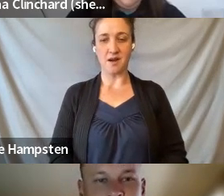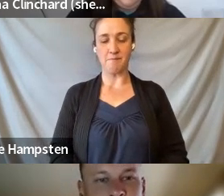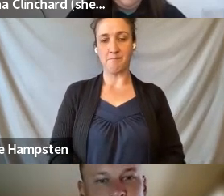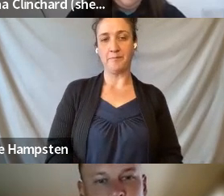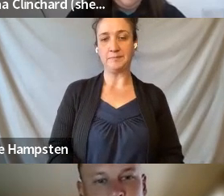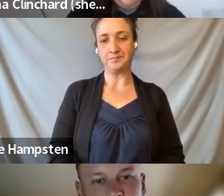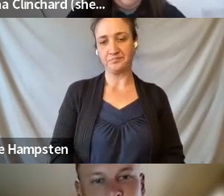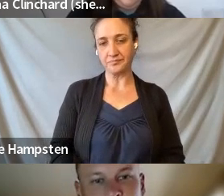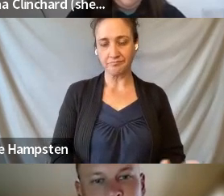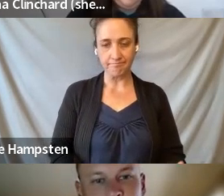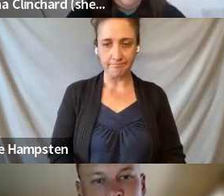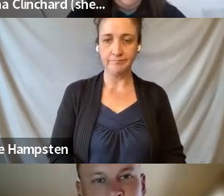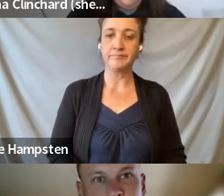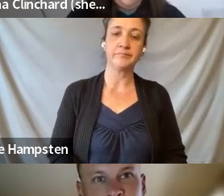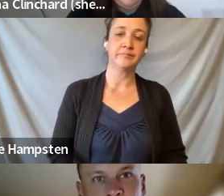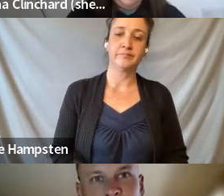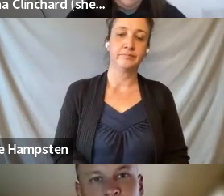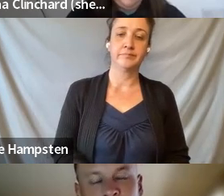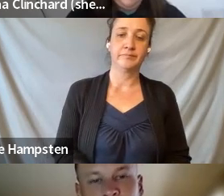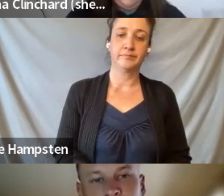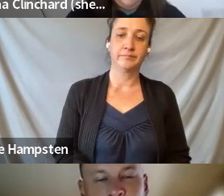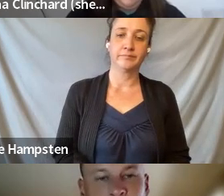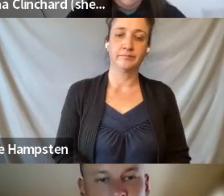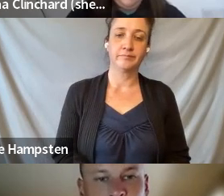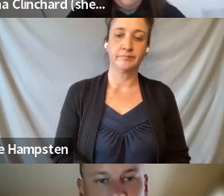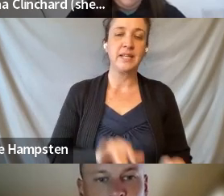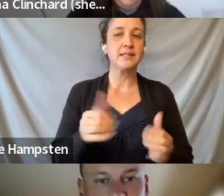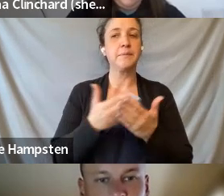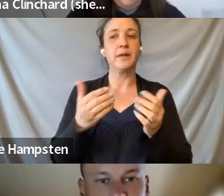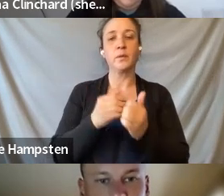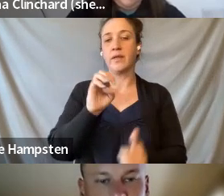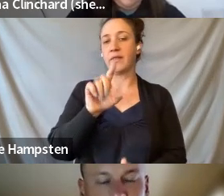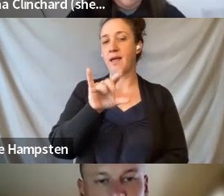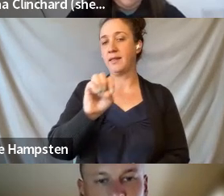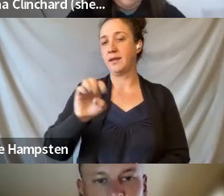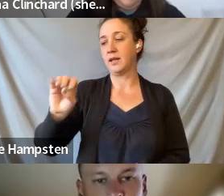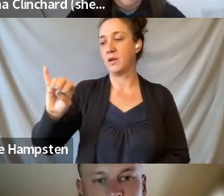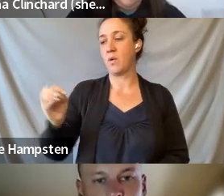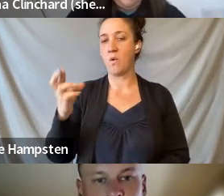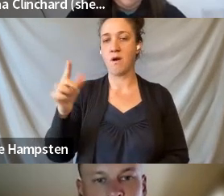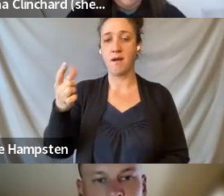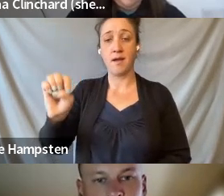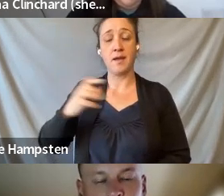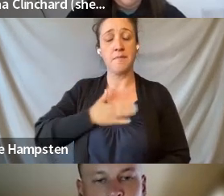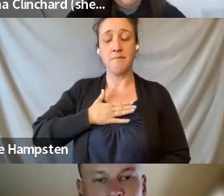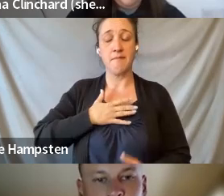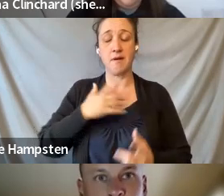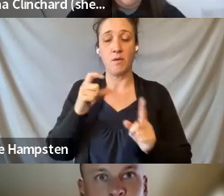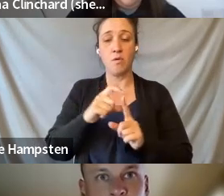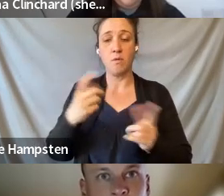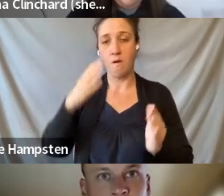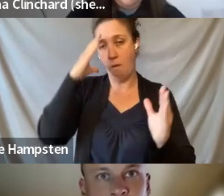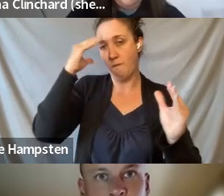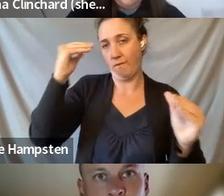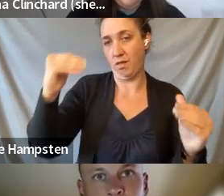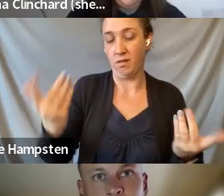So same thing with Ellie and Jorge. Hopeful is the word I'm leaving with, and then also hopeful of the future. And